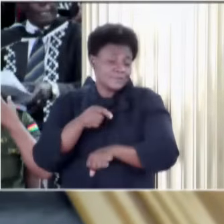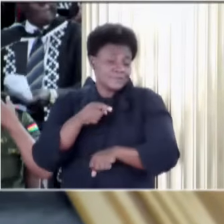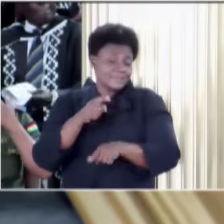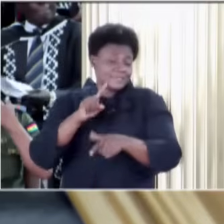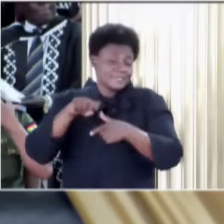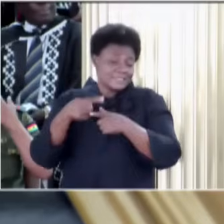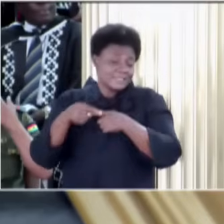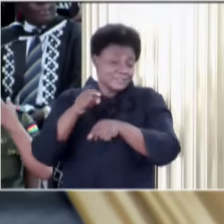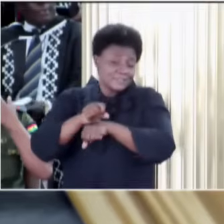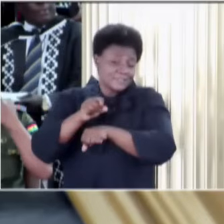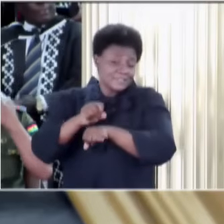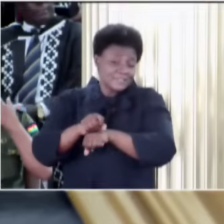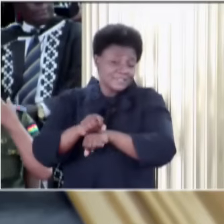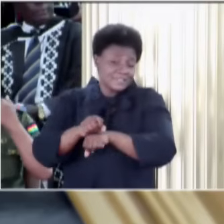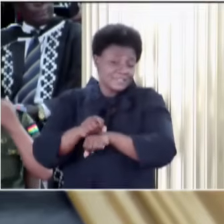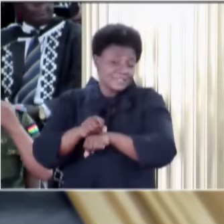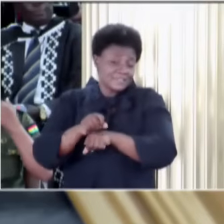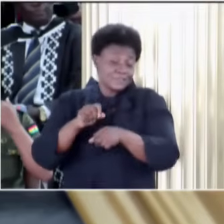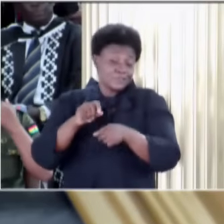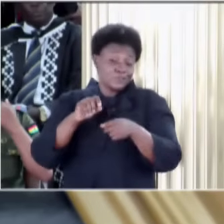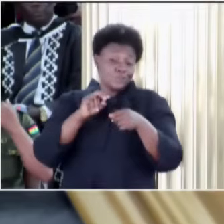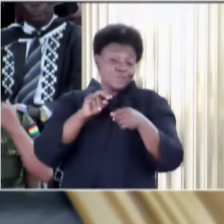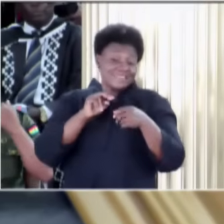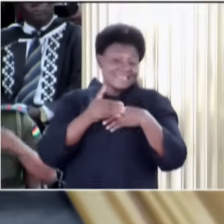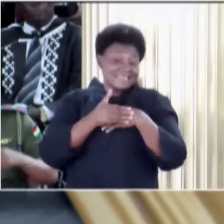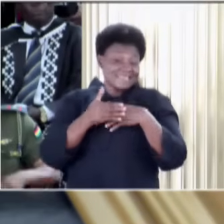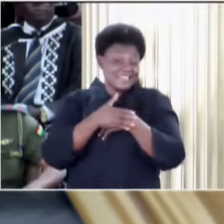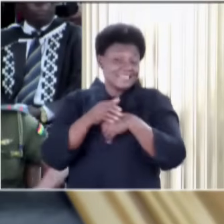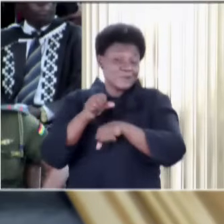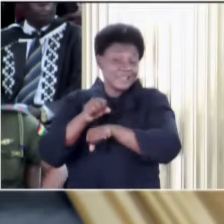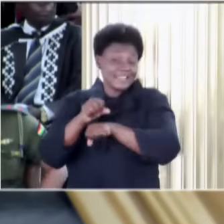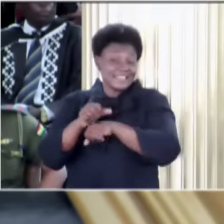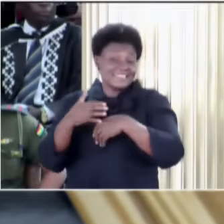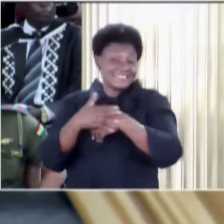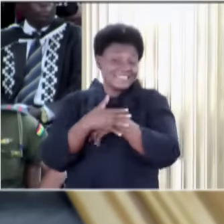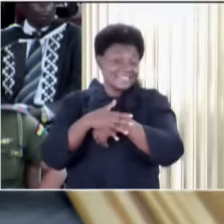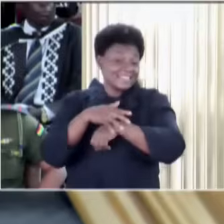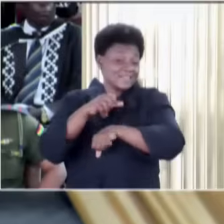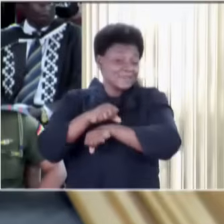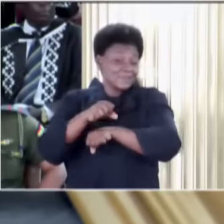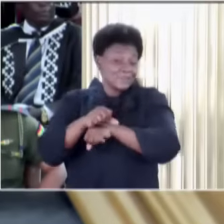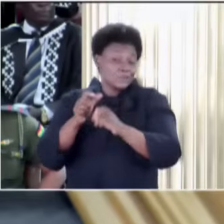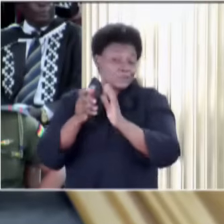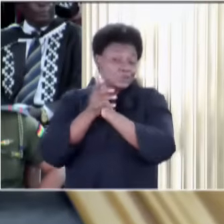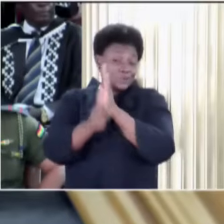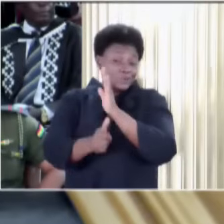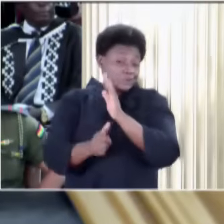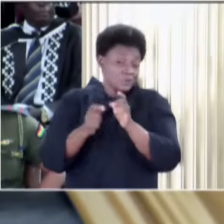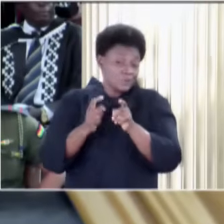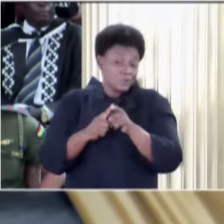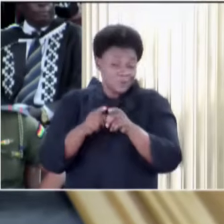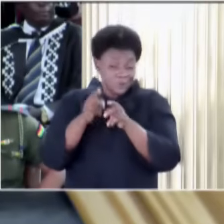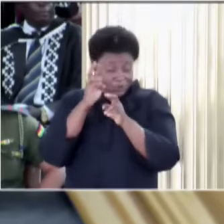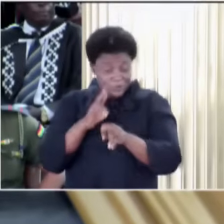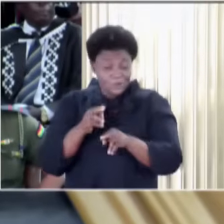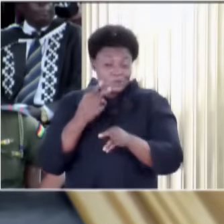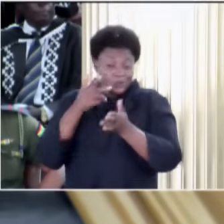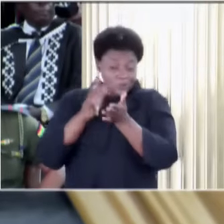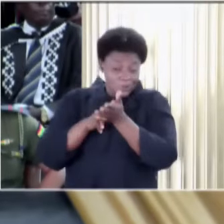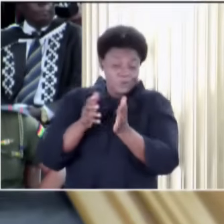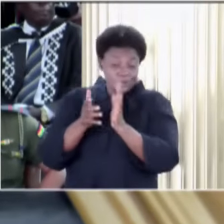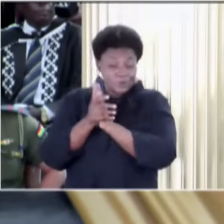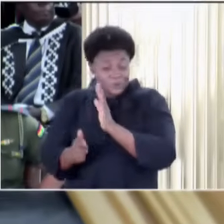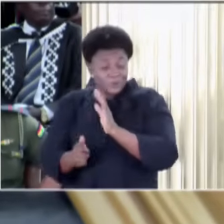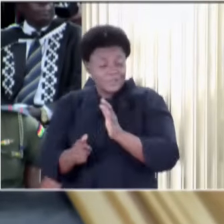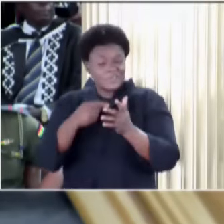that your network is your net worth? Good. Your network, your skill, your credibility, your purpose. You